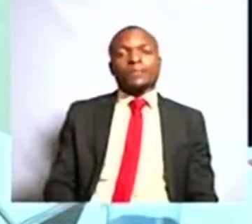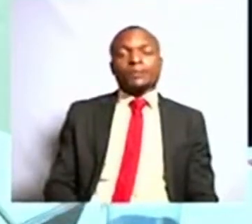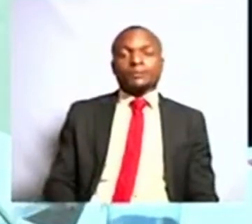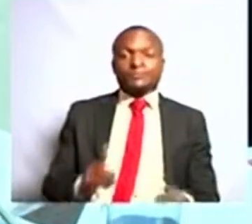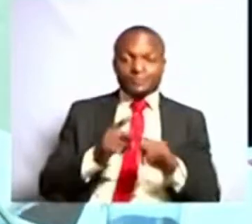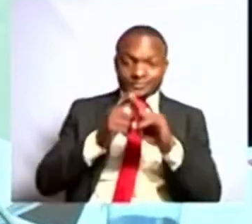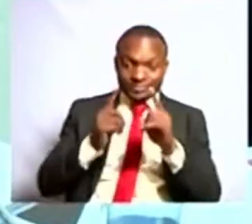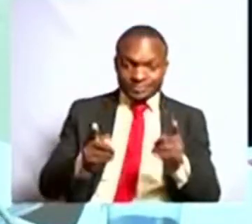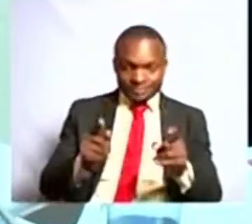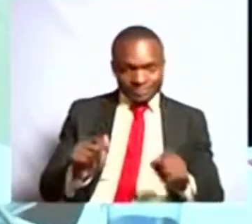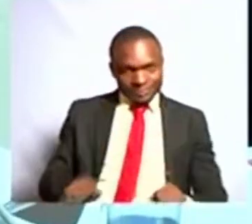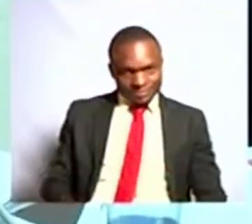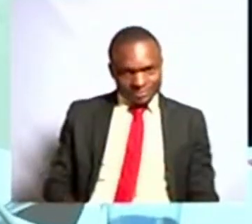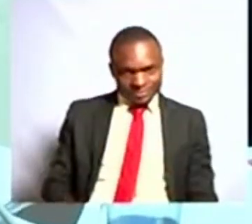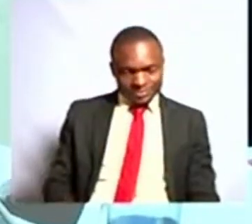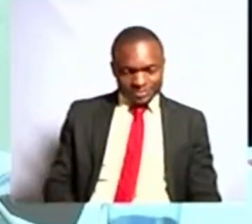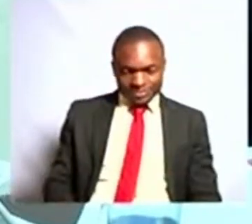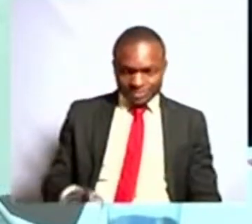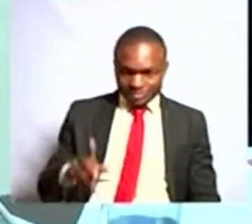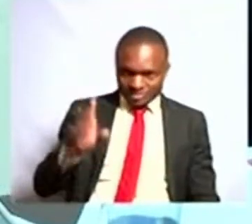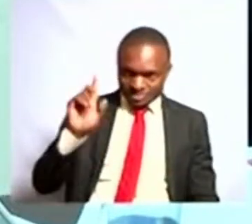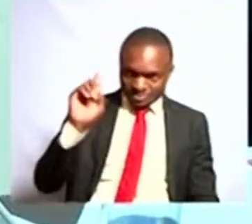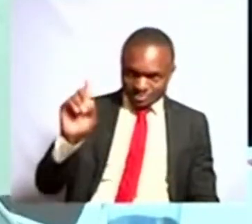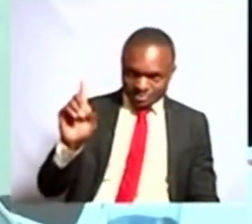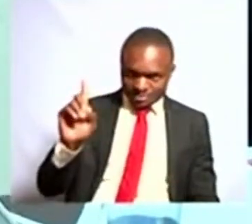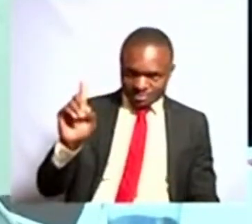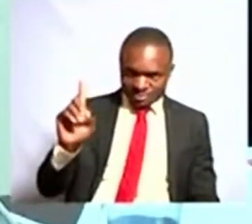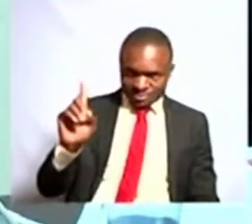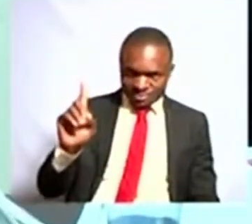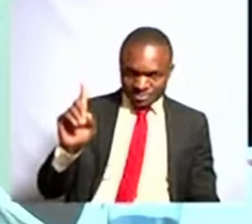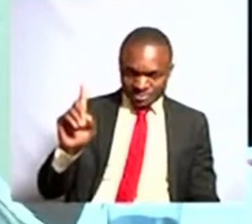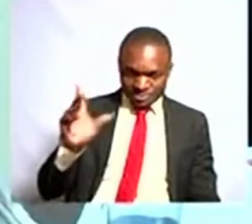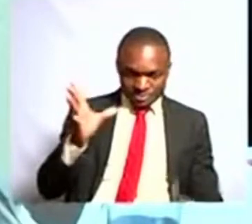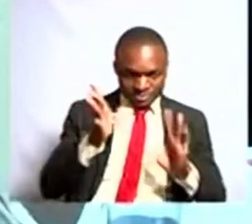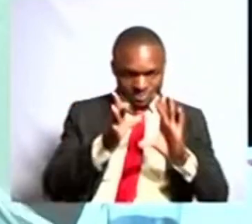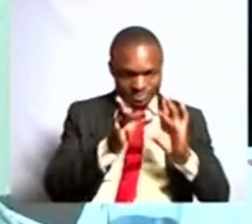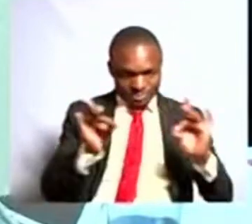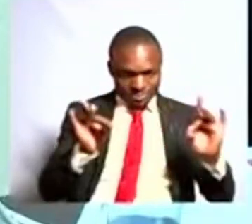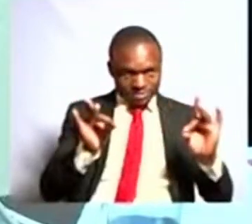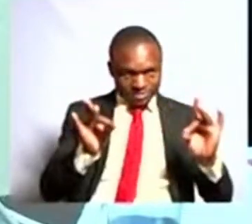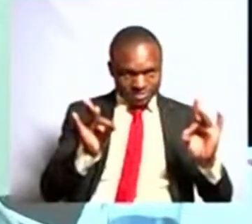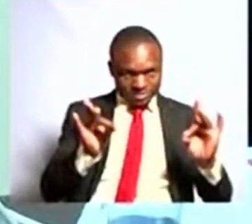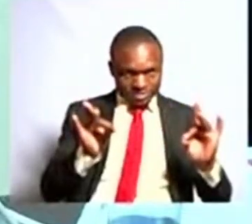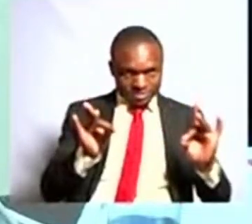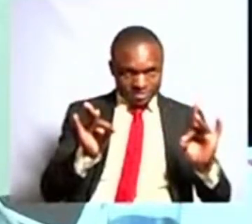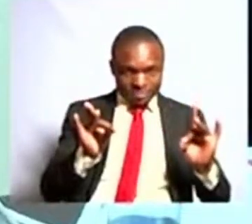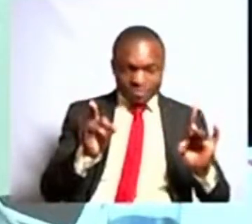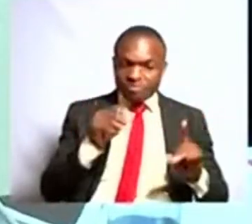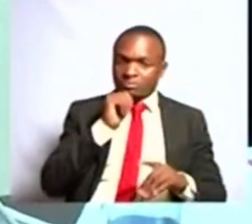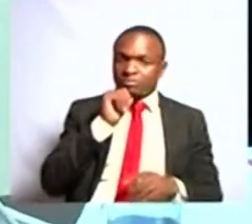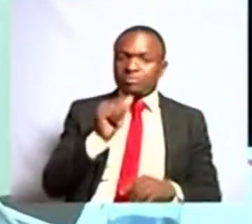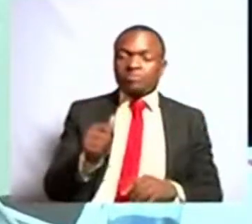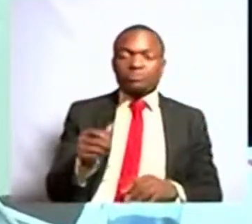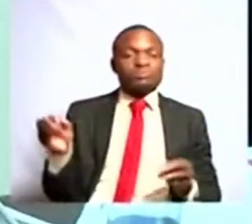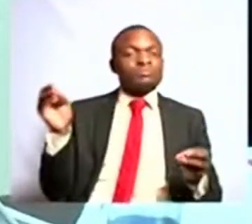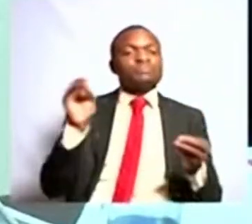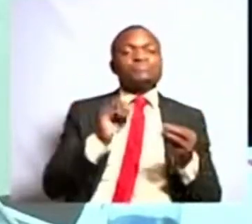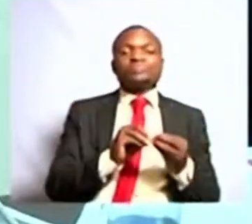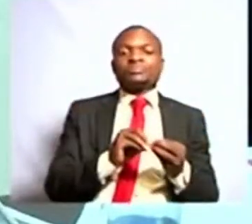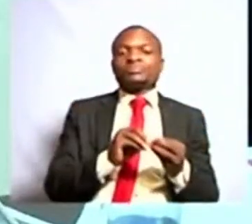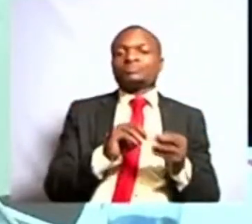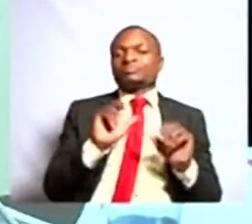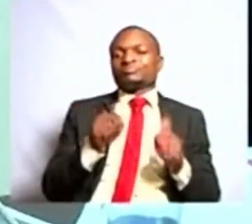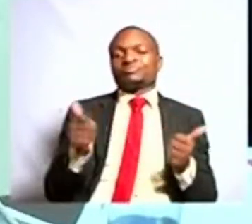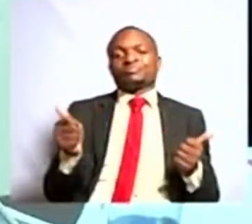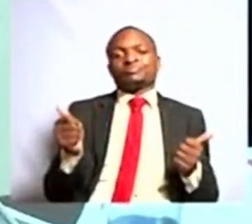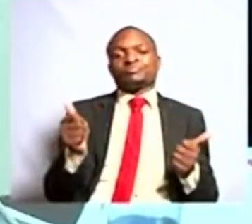However, this is one story that does not add up so well,